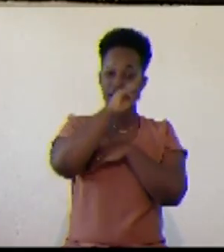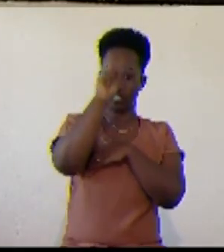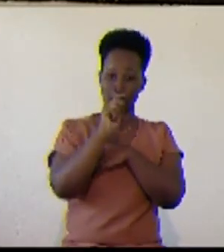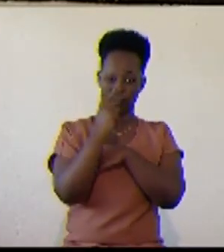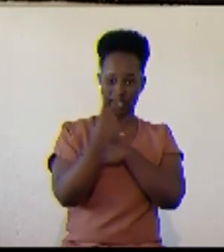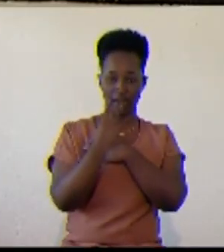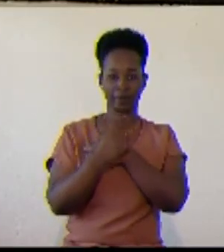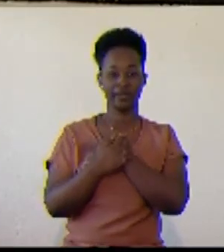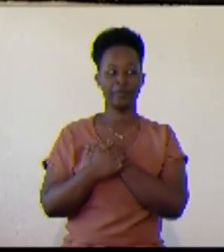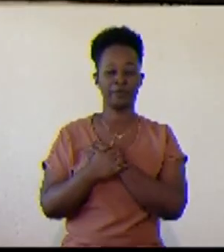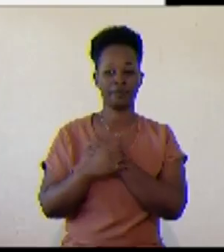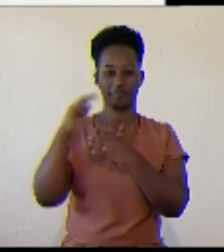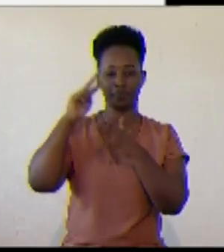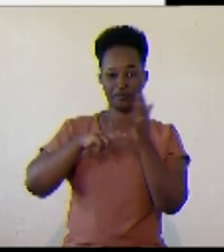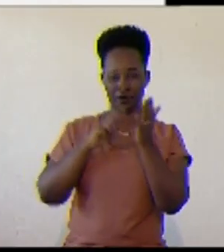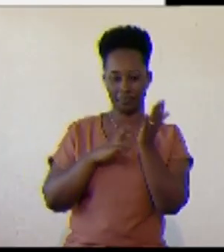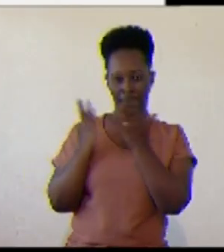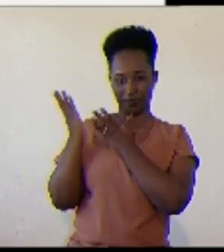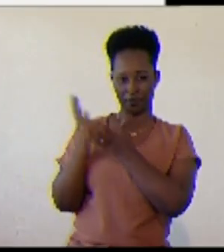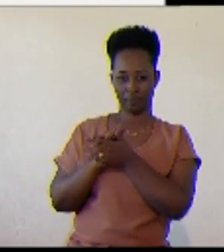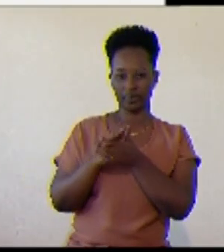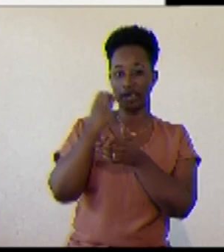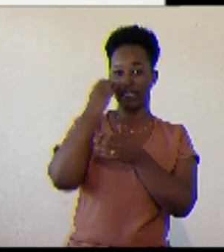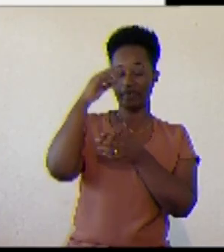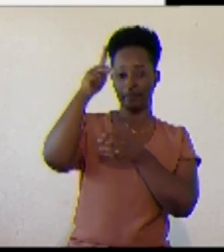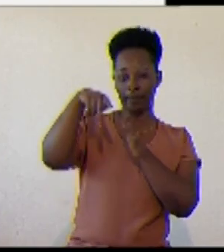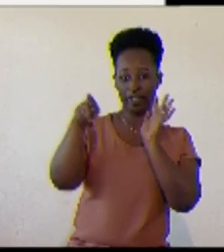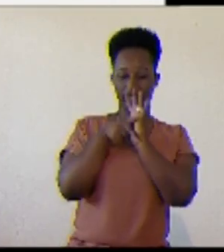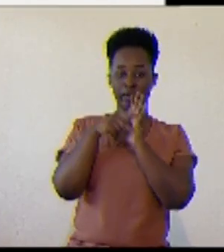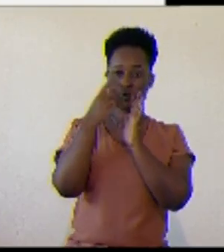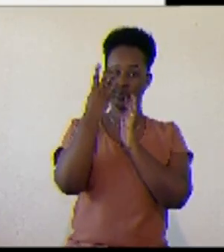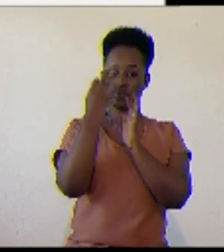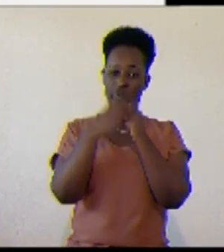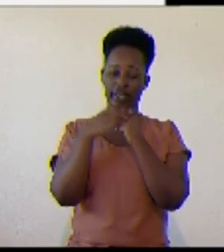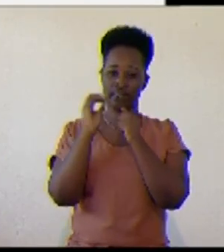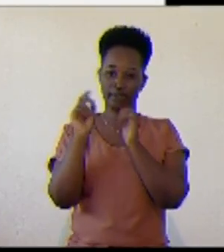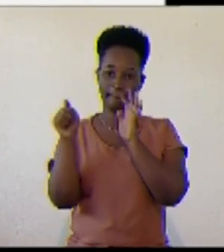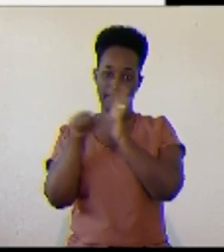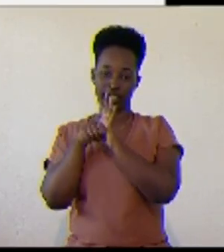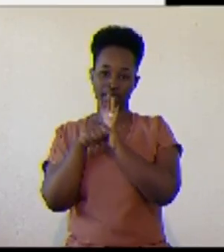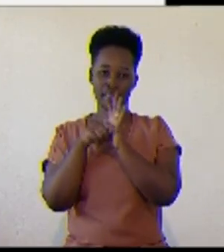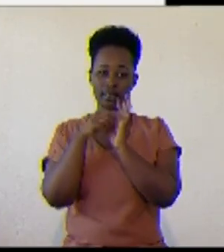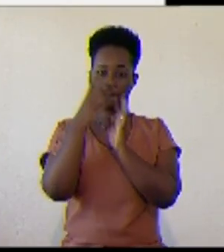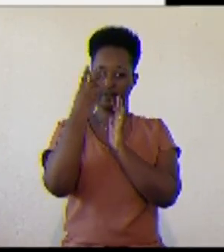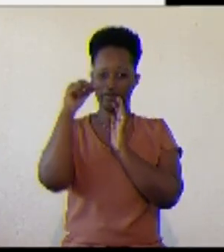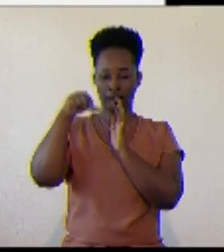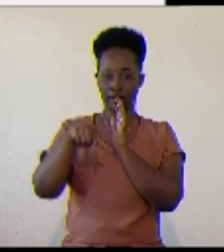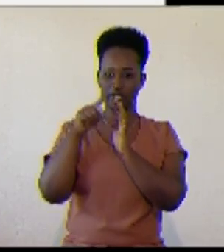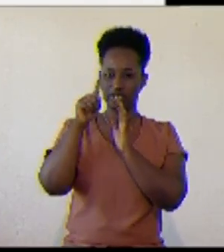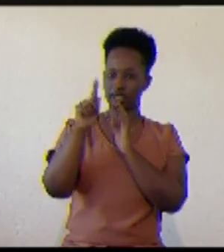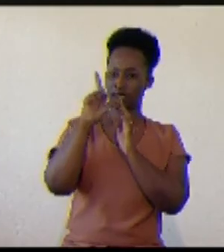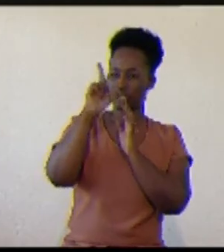2, if P equaling to 80 minus 4Q is the linear demand function. This is a linear